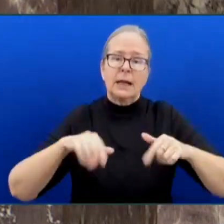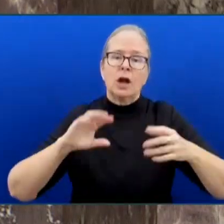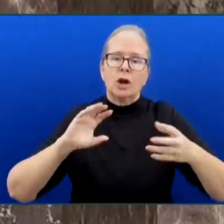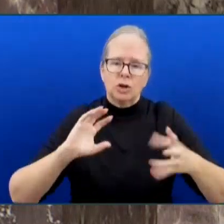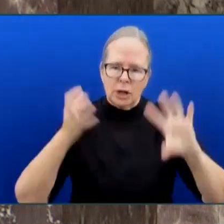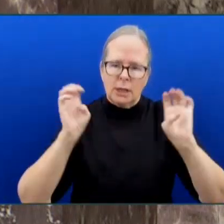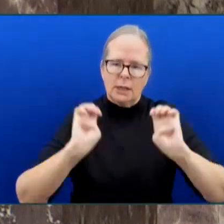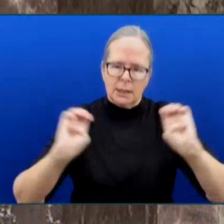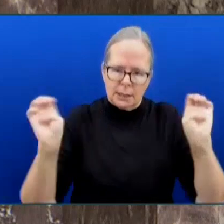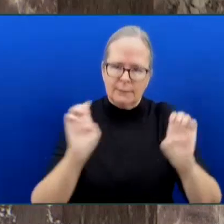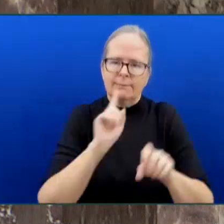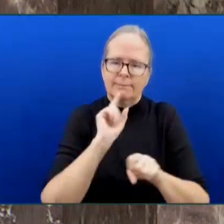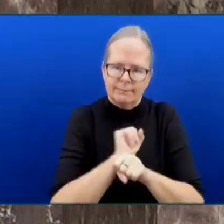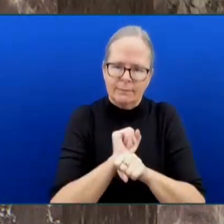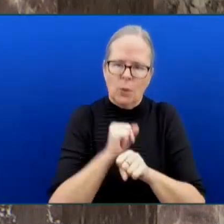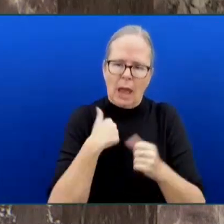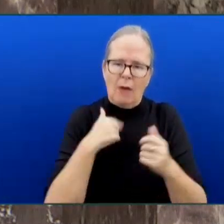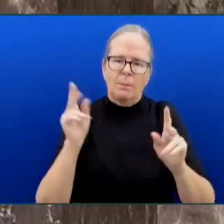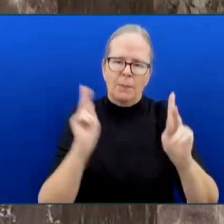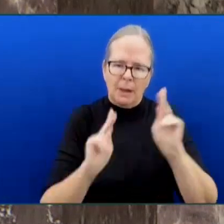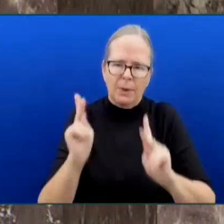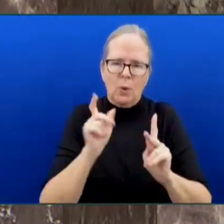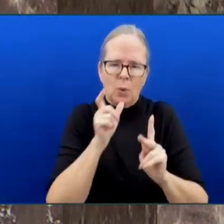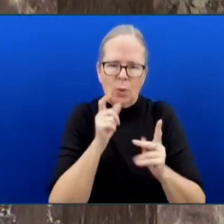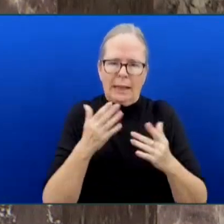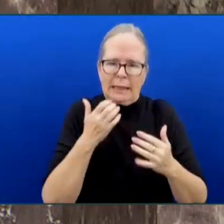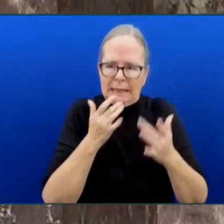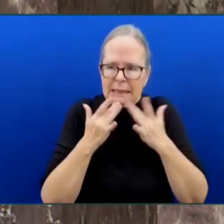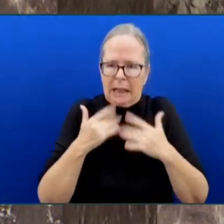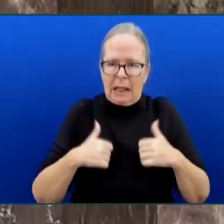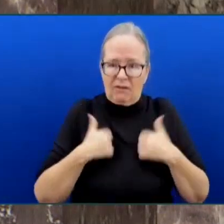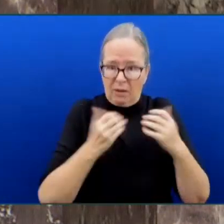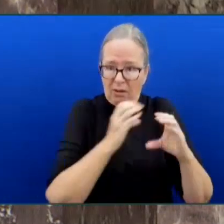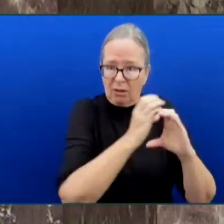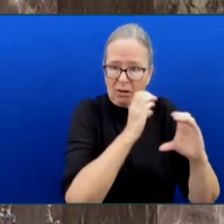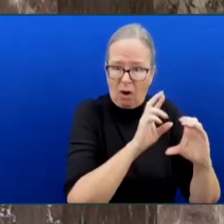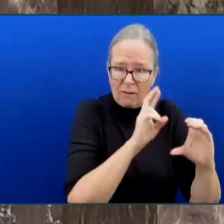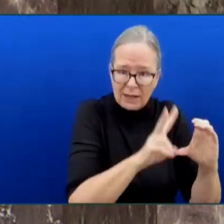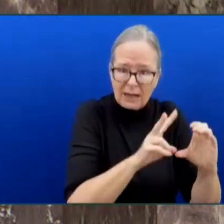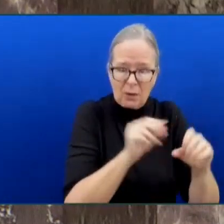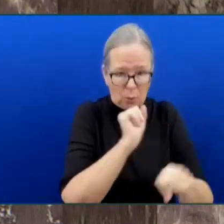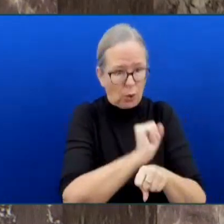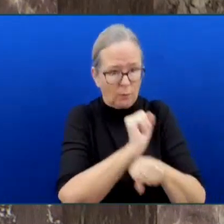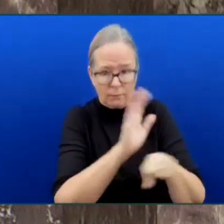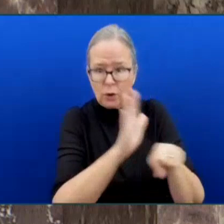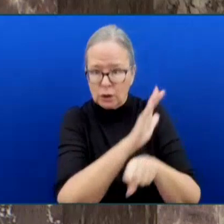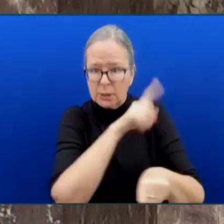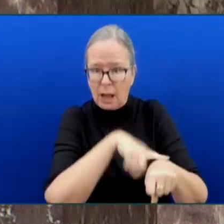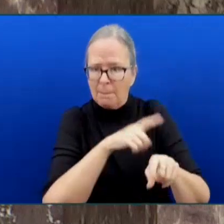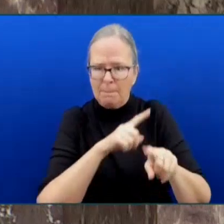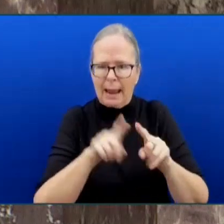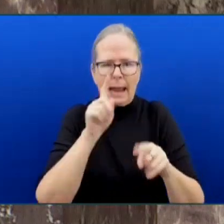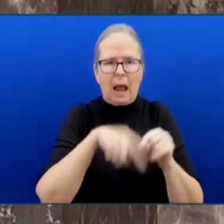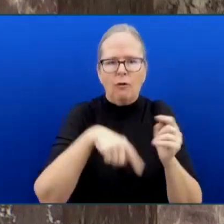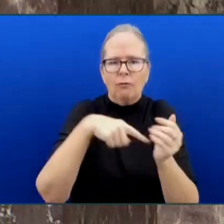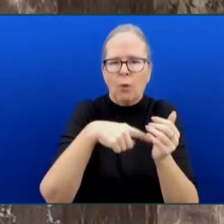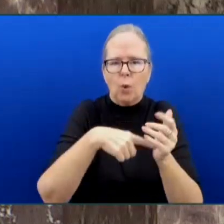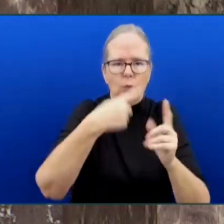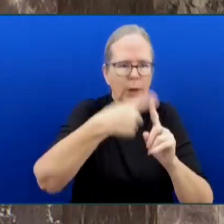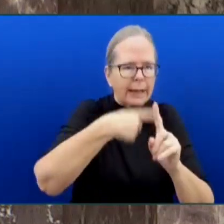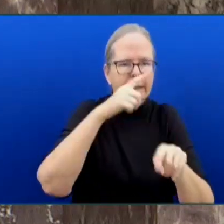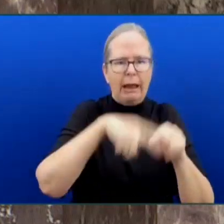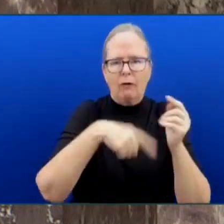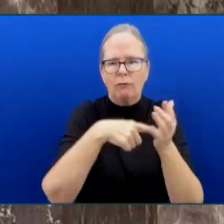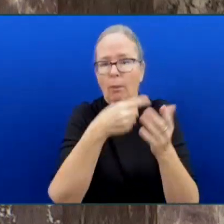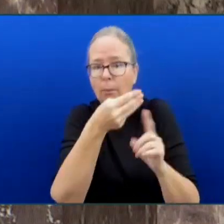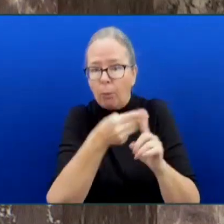RVs, working full-time jobs that can't find a place to live, Honourable Speaker. That's why it was so important for us to put forward